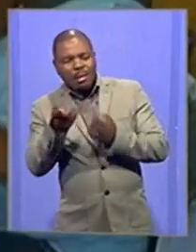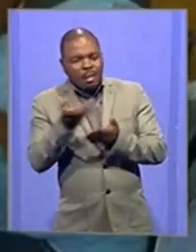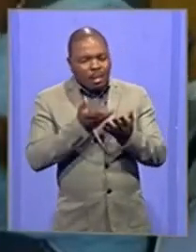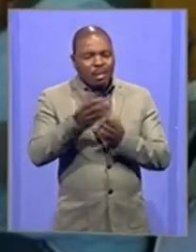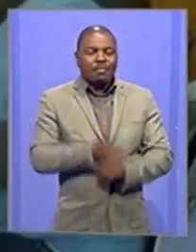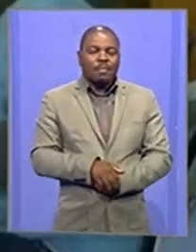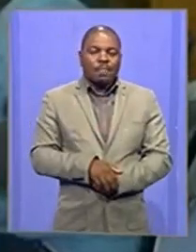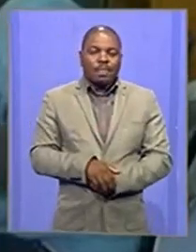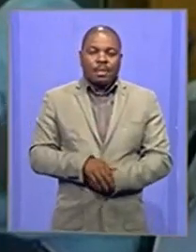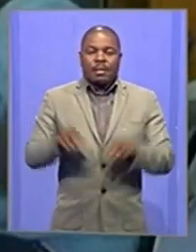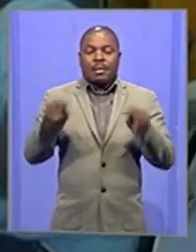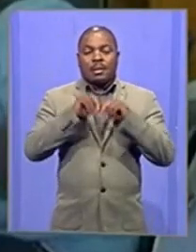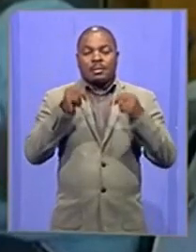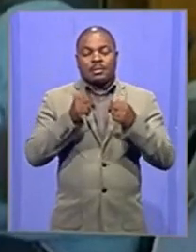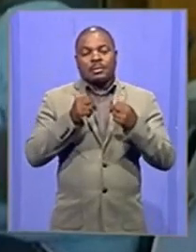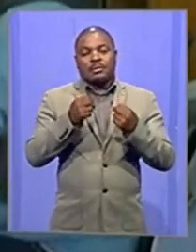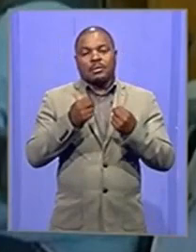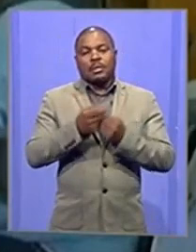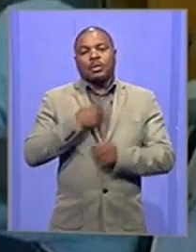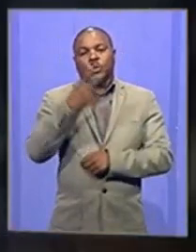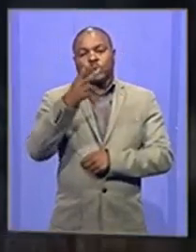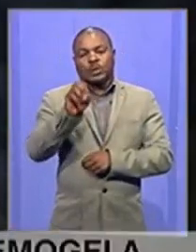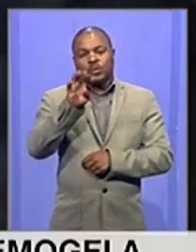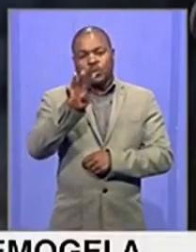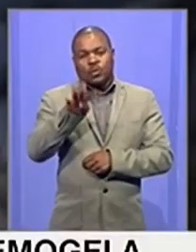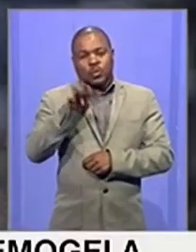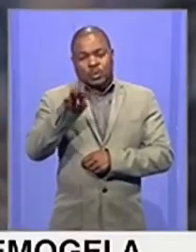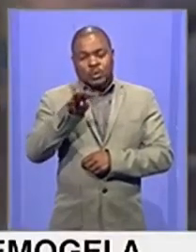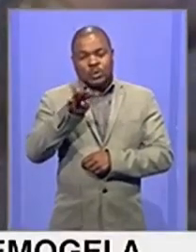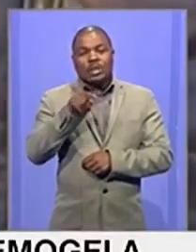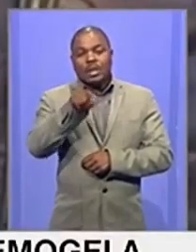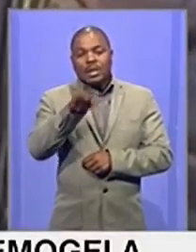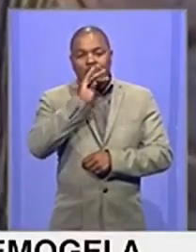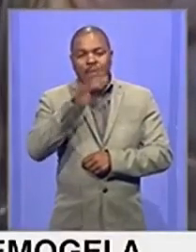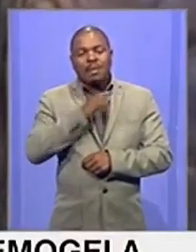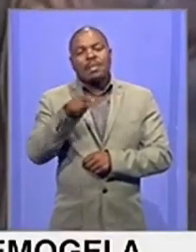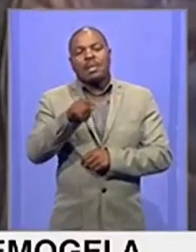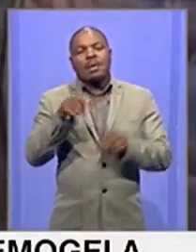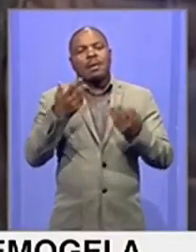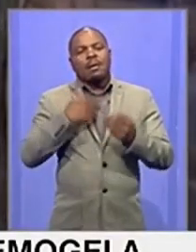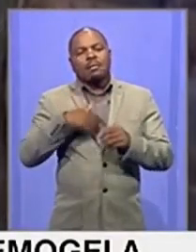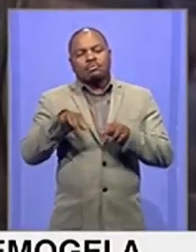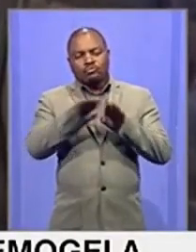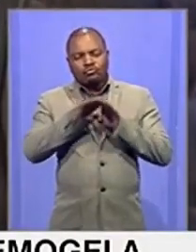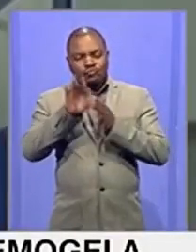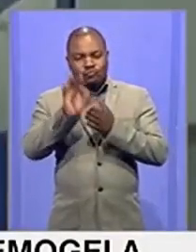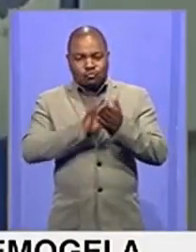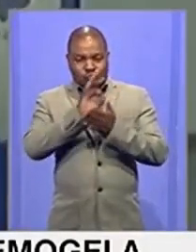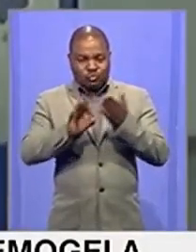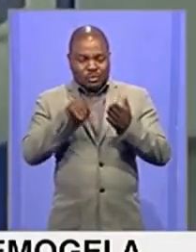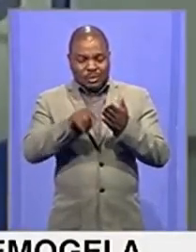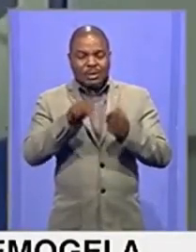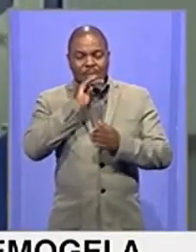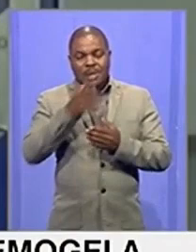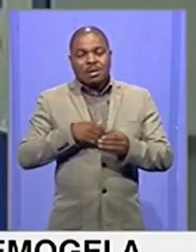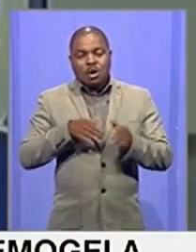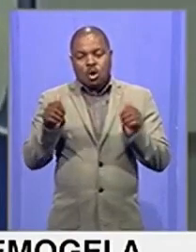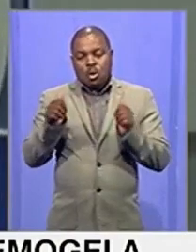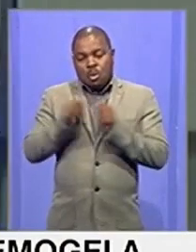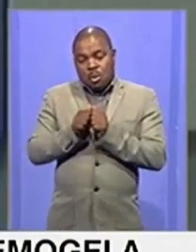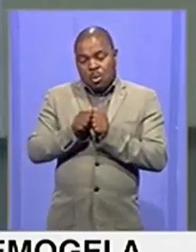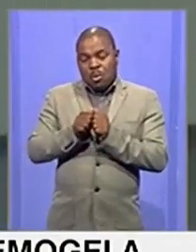tsa bosetšhaba tsa 2014 ke tsa bosupa ga e sa le naga e nna demokrasi, mme puso tshwaraganelo ya makoko a mantsi ke